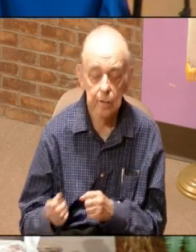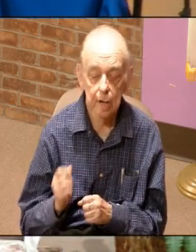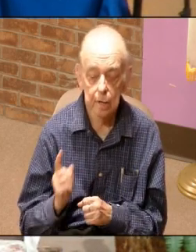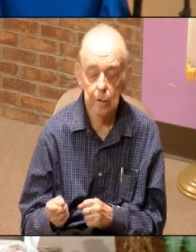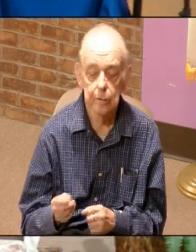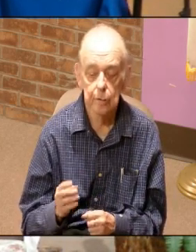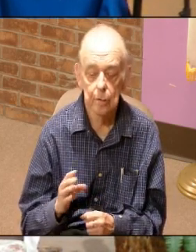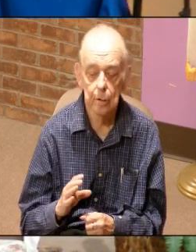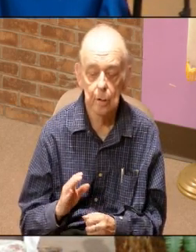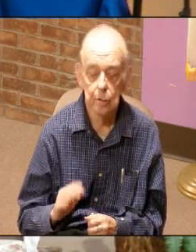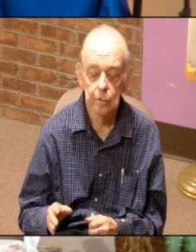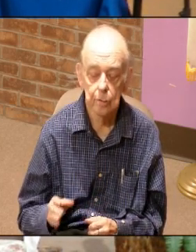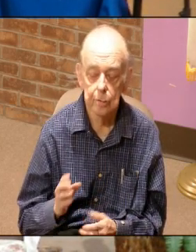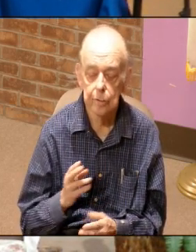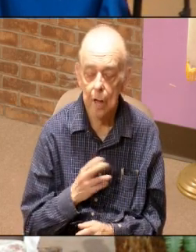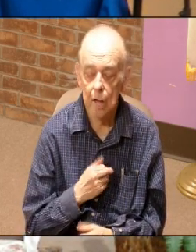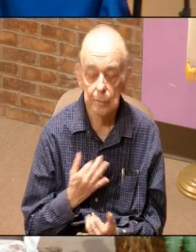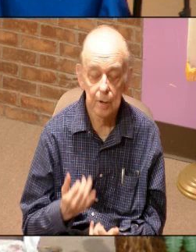right now